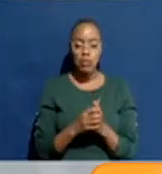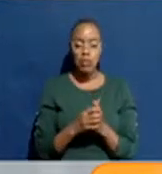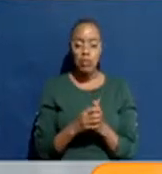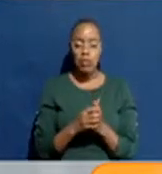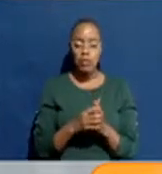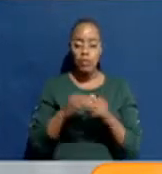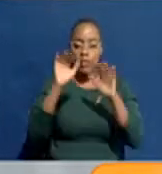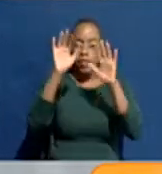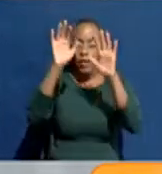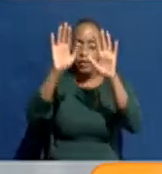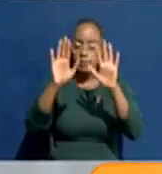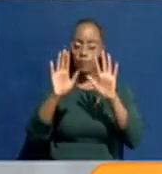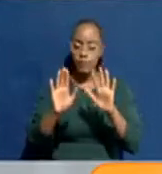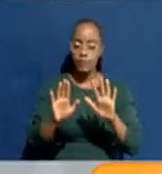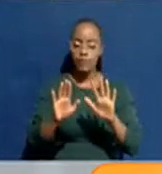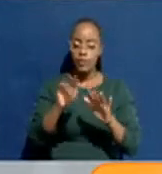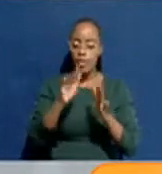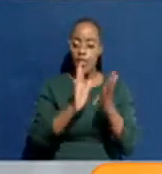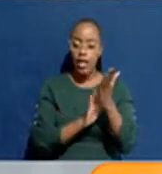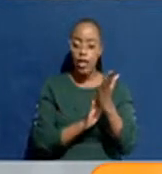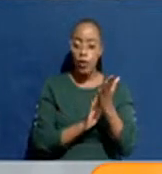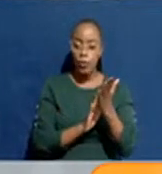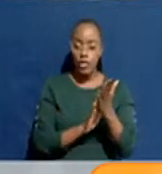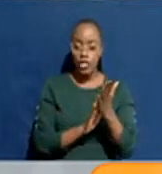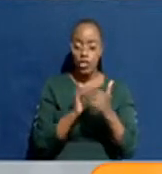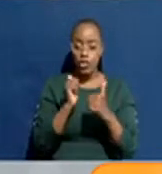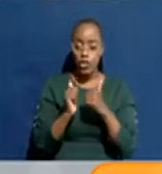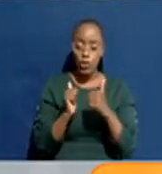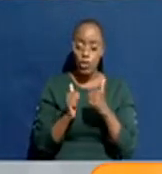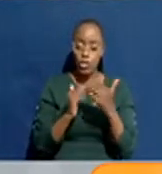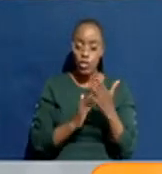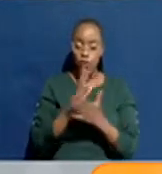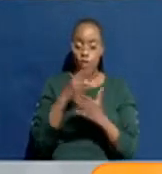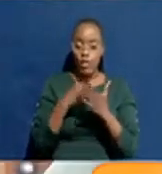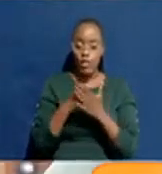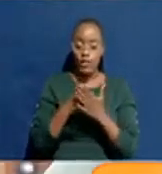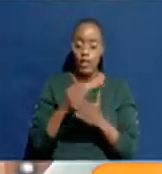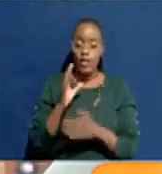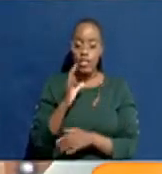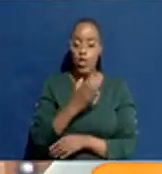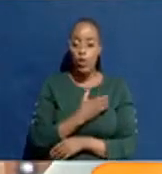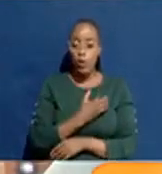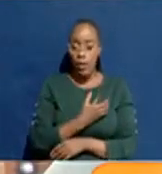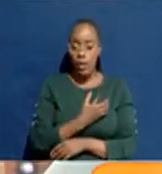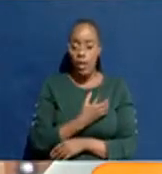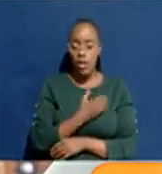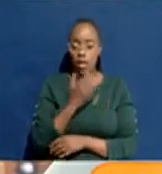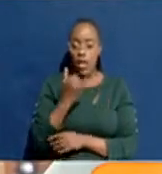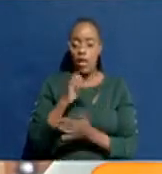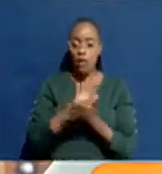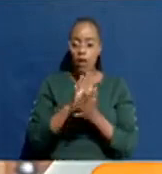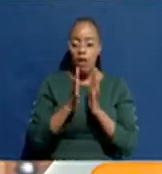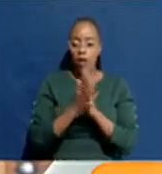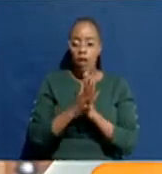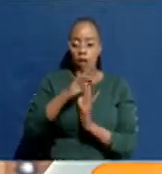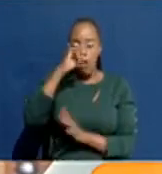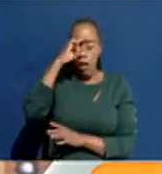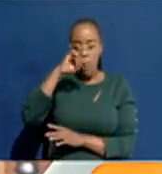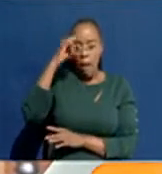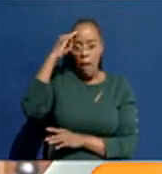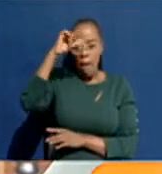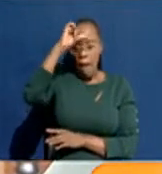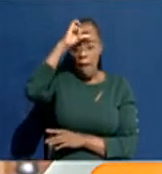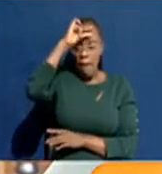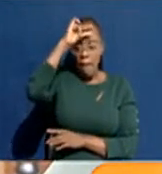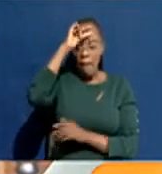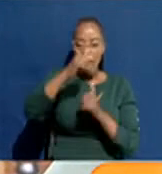The essence of the recommendation, which is by the Finance Committee, has now this become the policy of the government, that